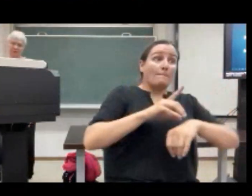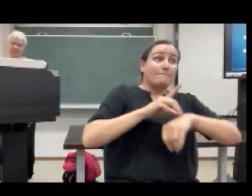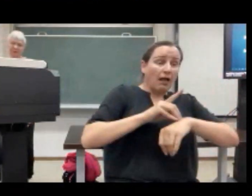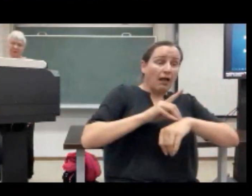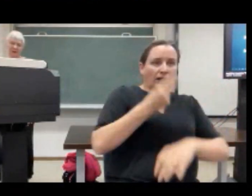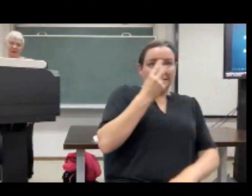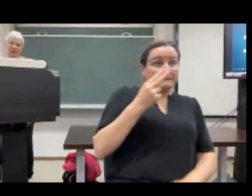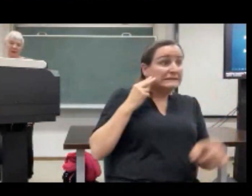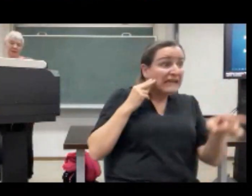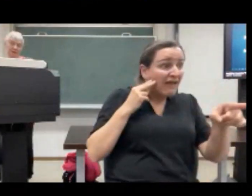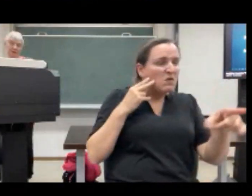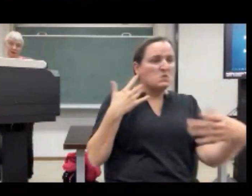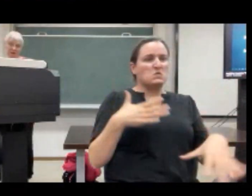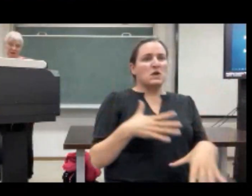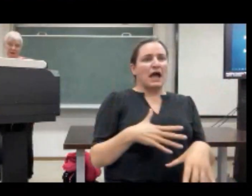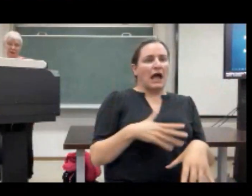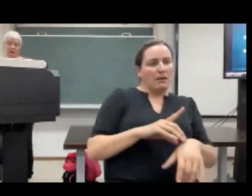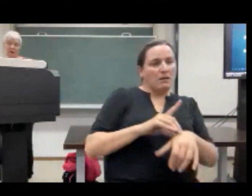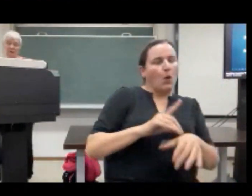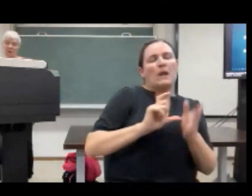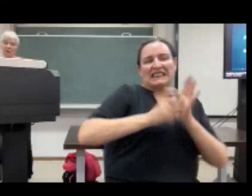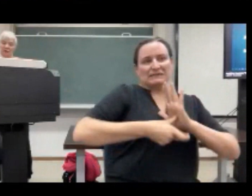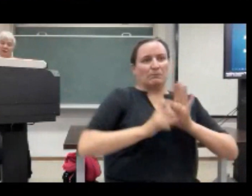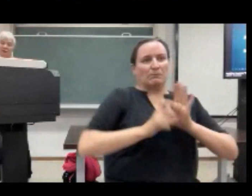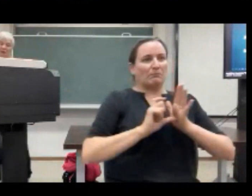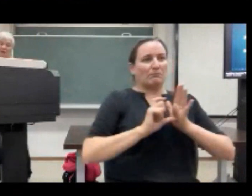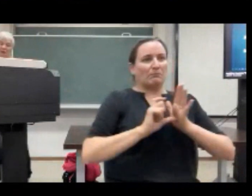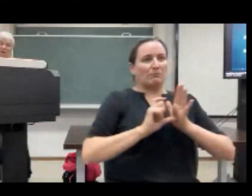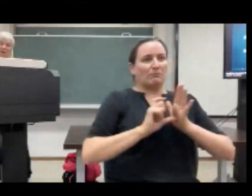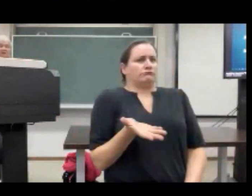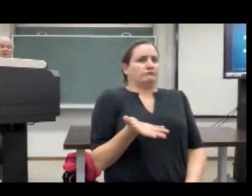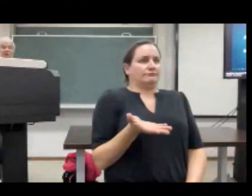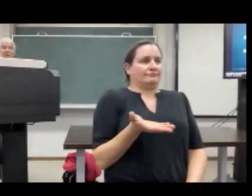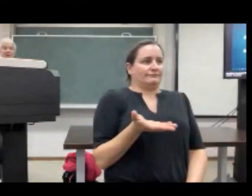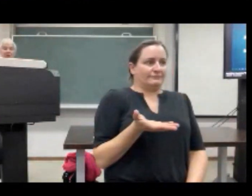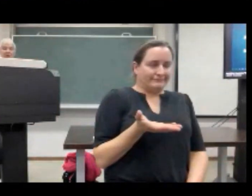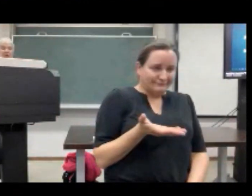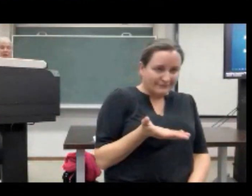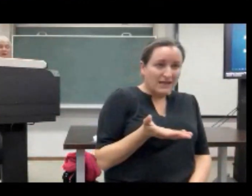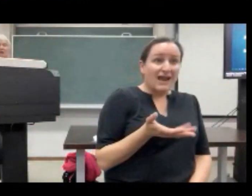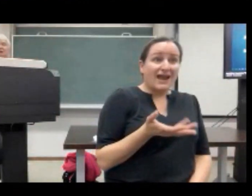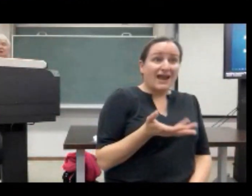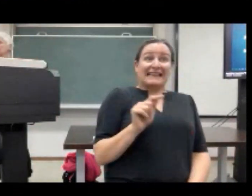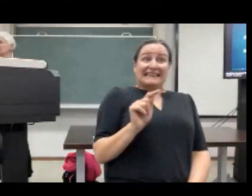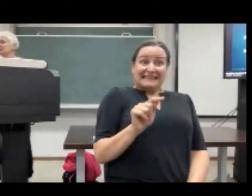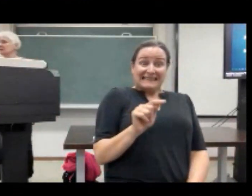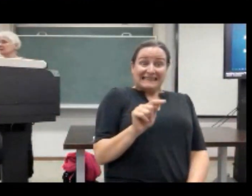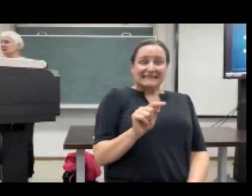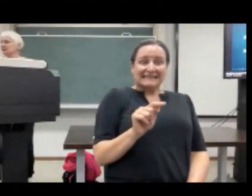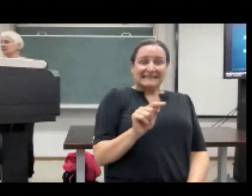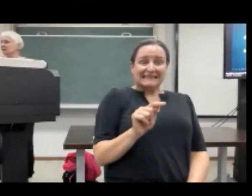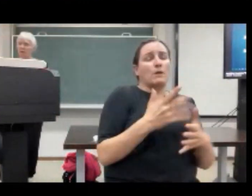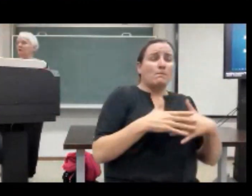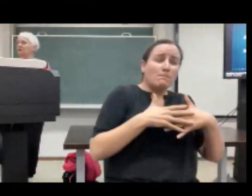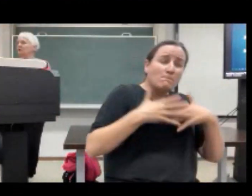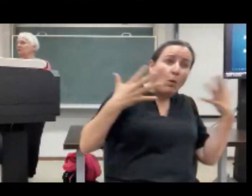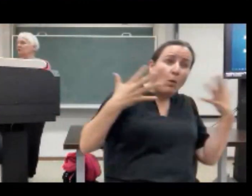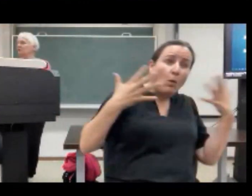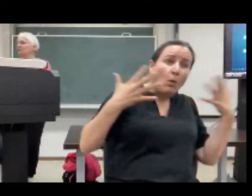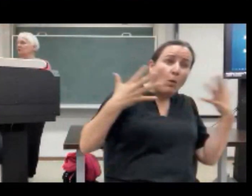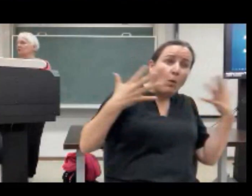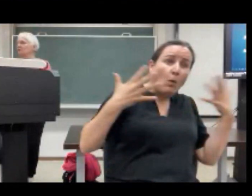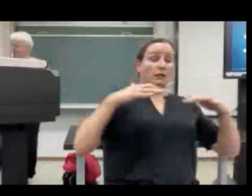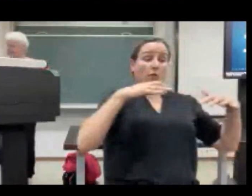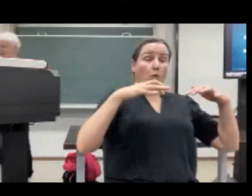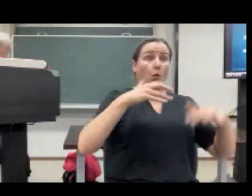profession. And of course, just as a note, the most horrific persecution of deaf people occurred in the Nazi regime in World War II.